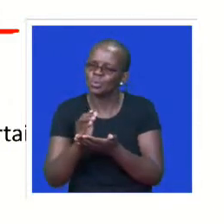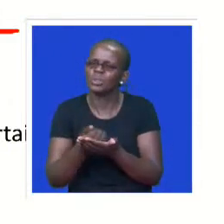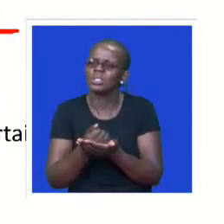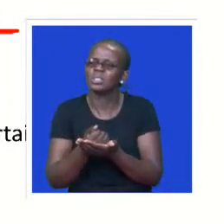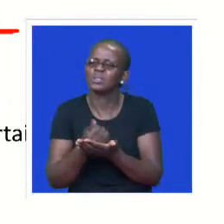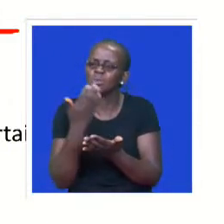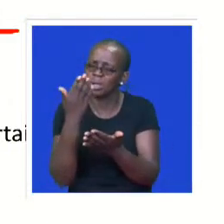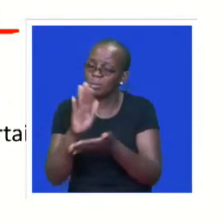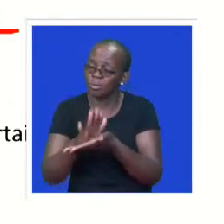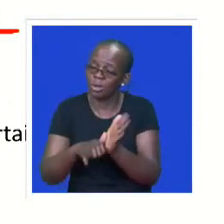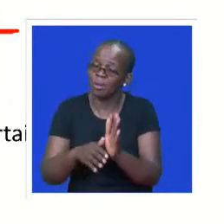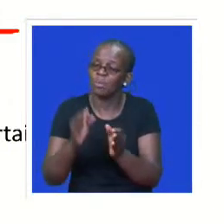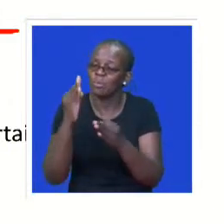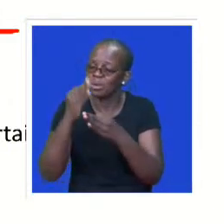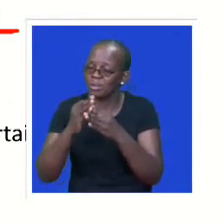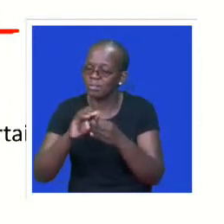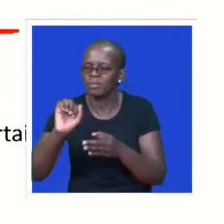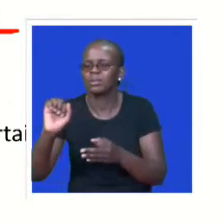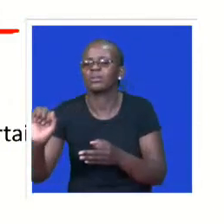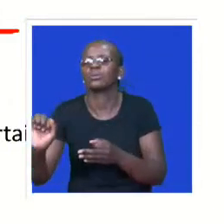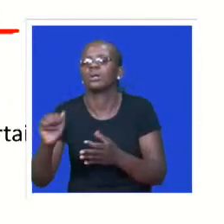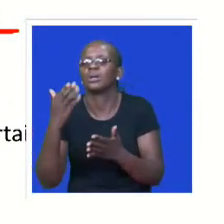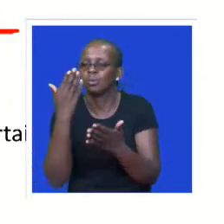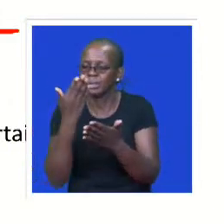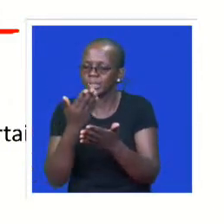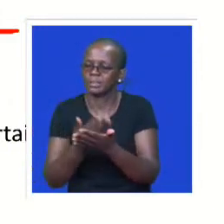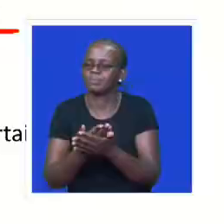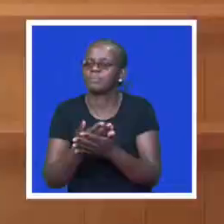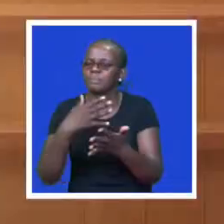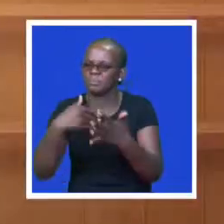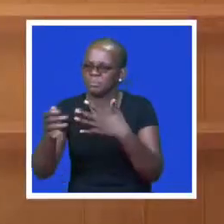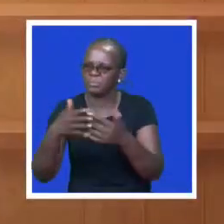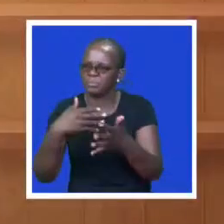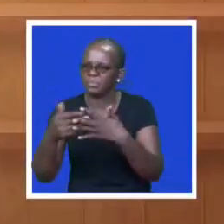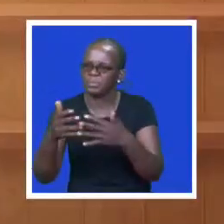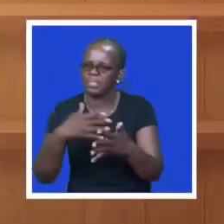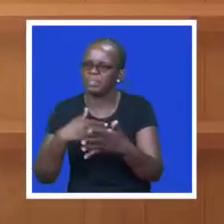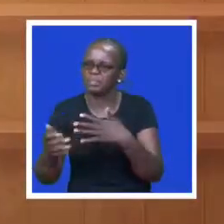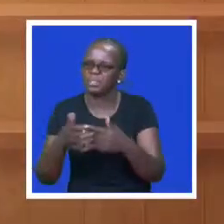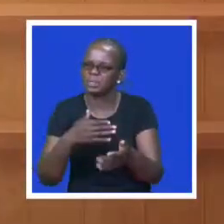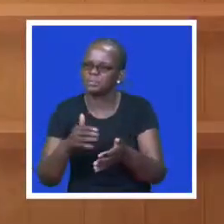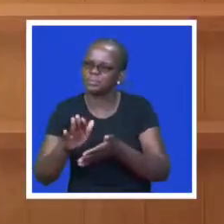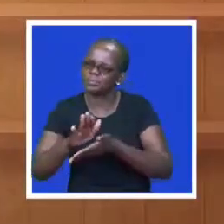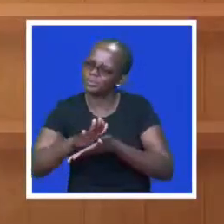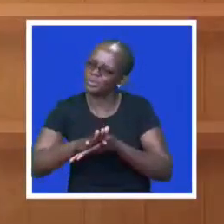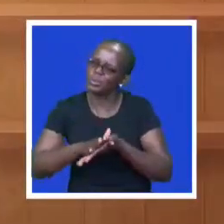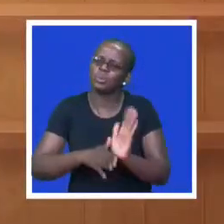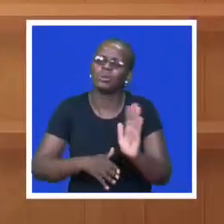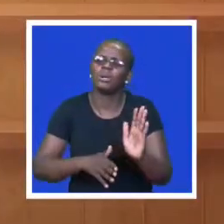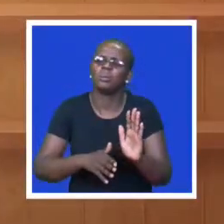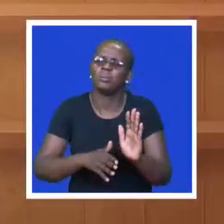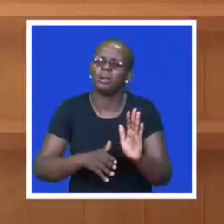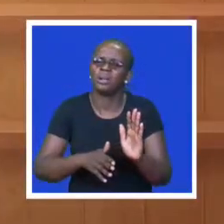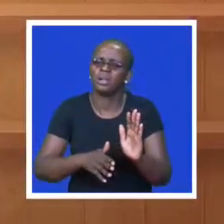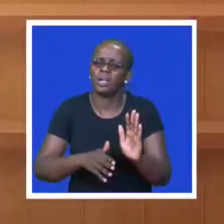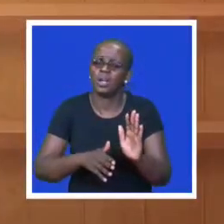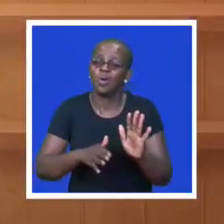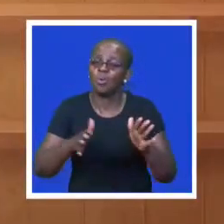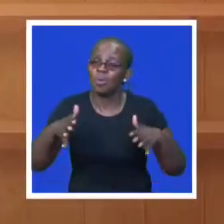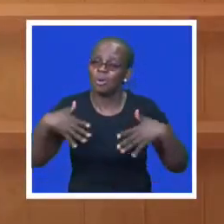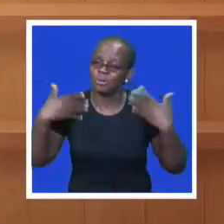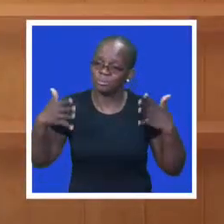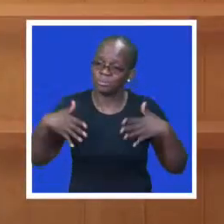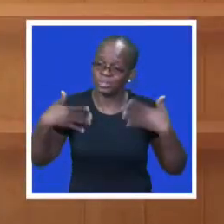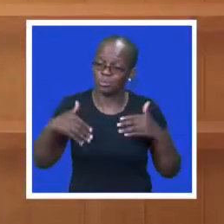course, he took all his inheritance from his father and he went to squander it all, dear Lena. And what happened to